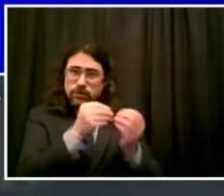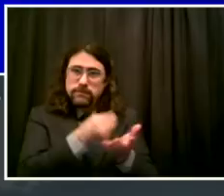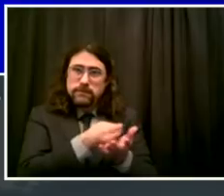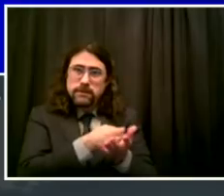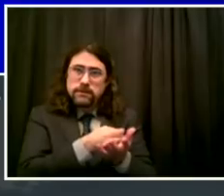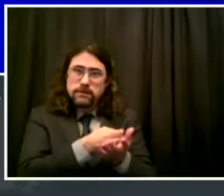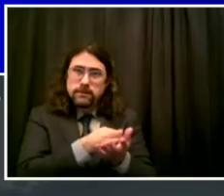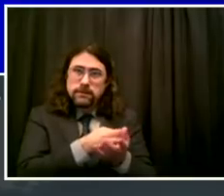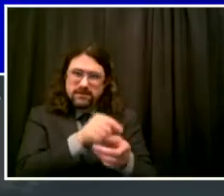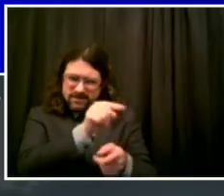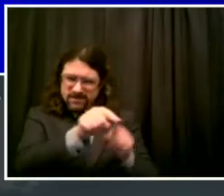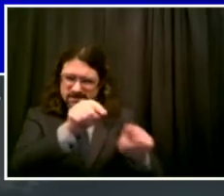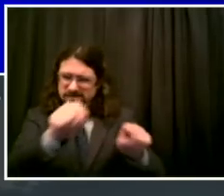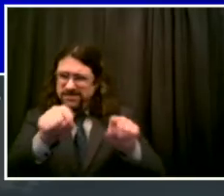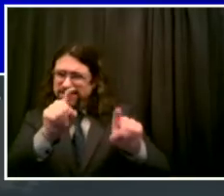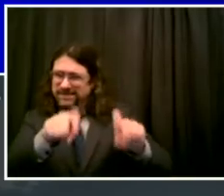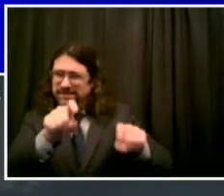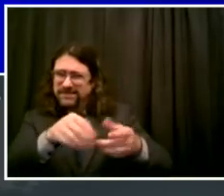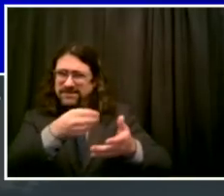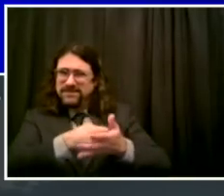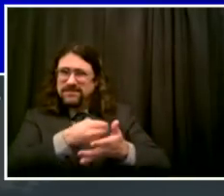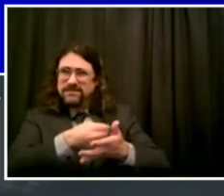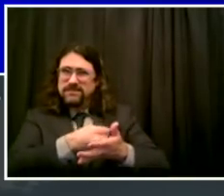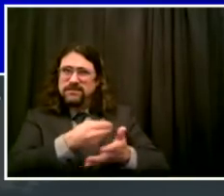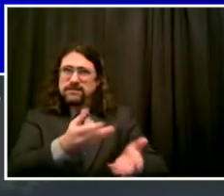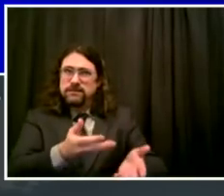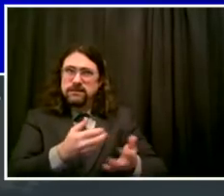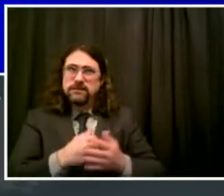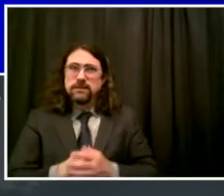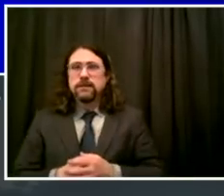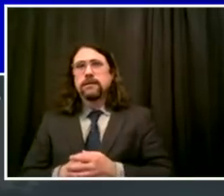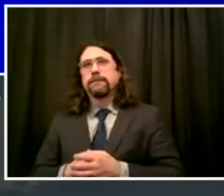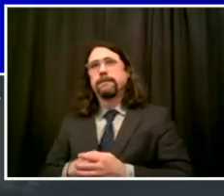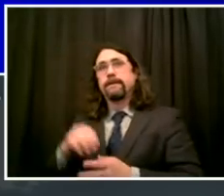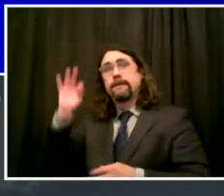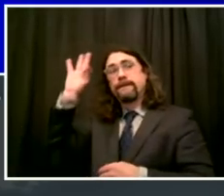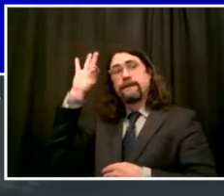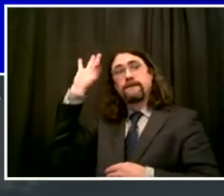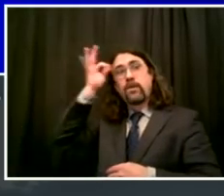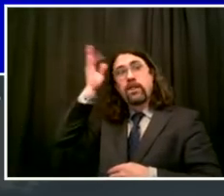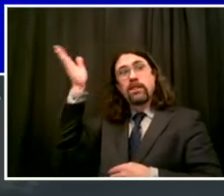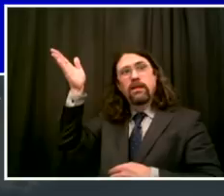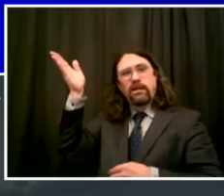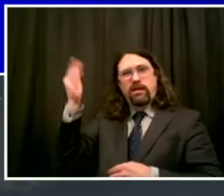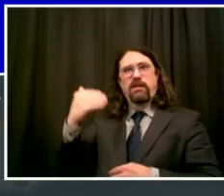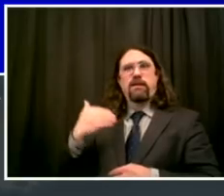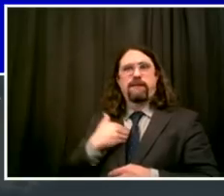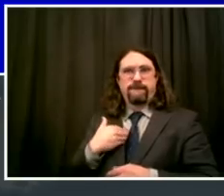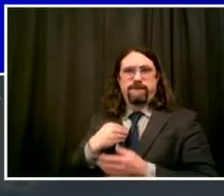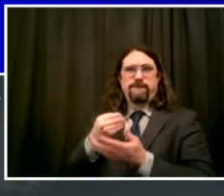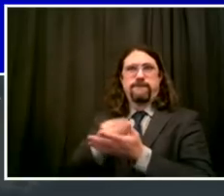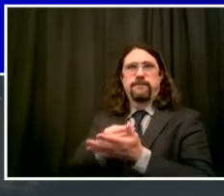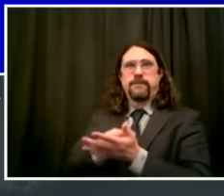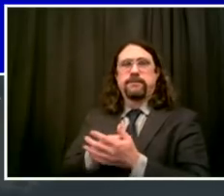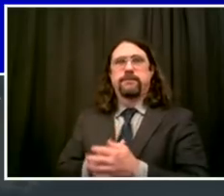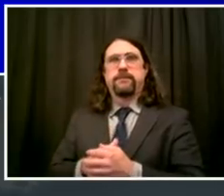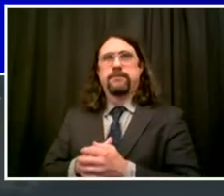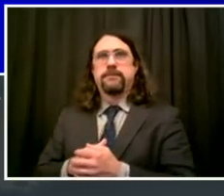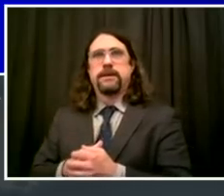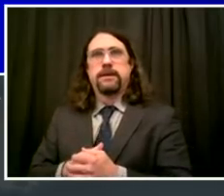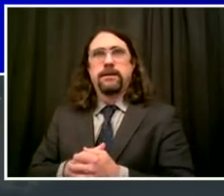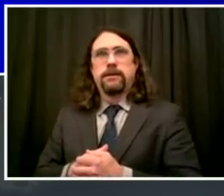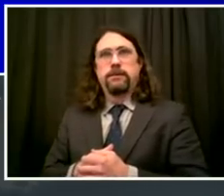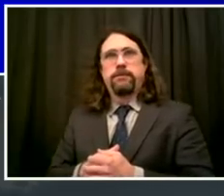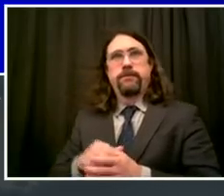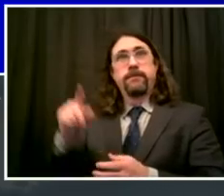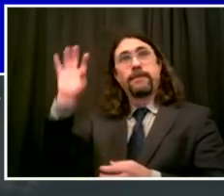are literally billions of dollars available from the federal government through initiatives like the Paycheck Protection Program. These clinics